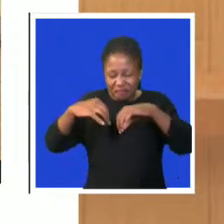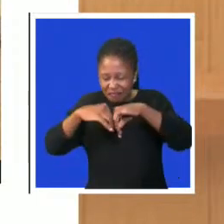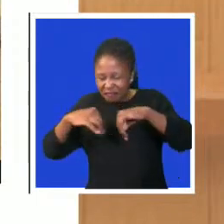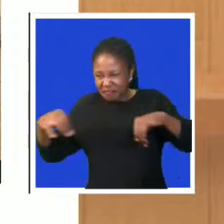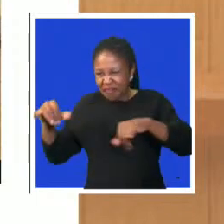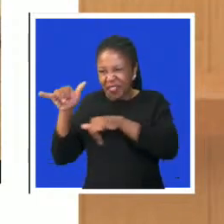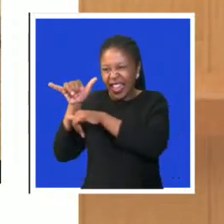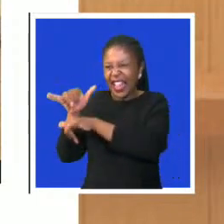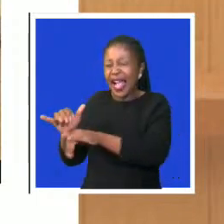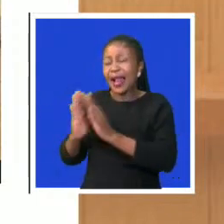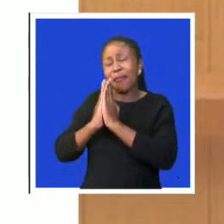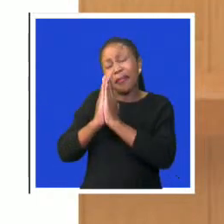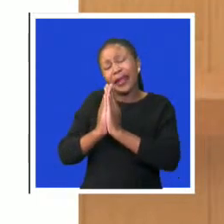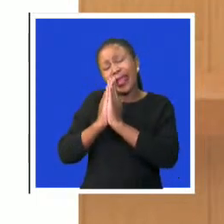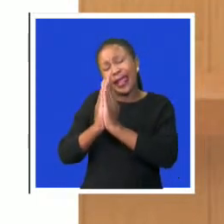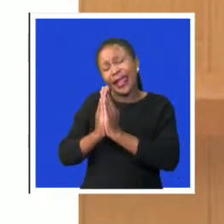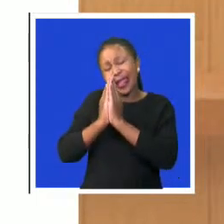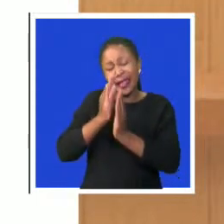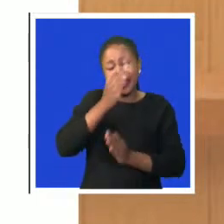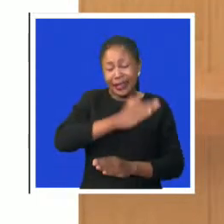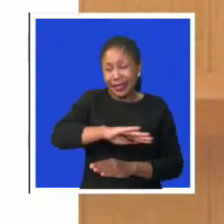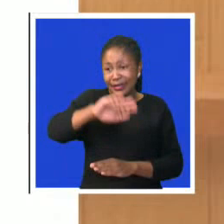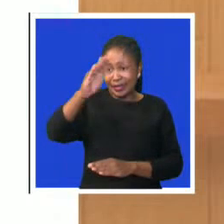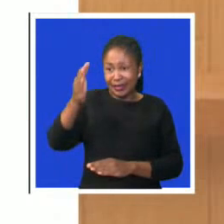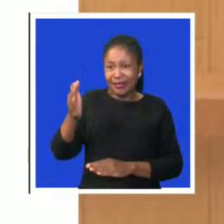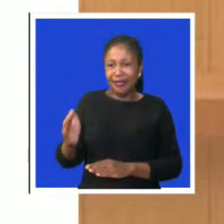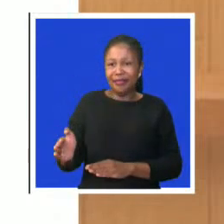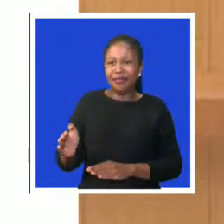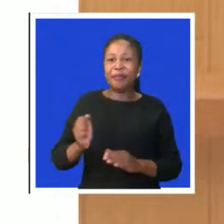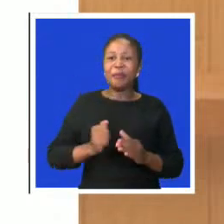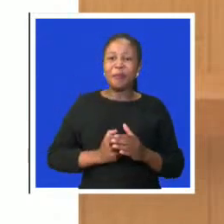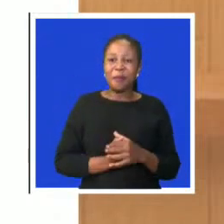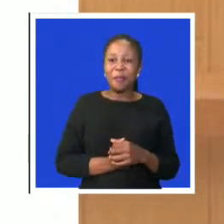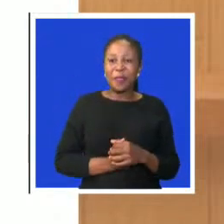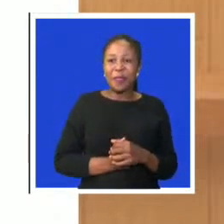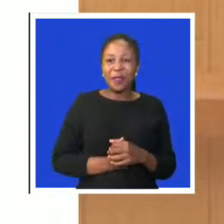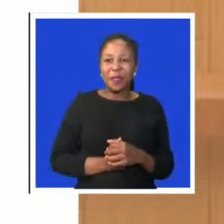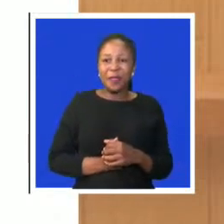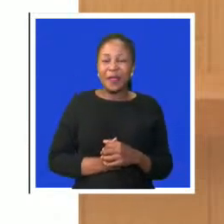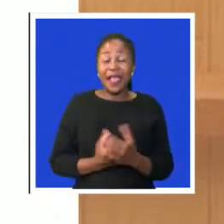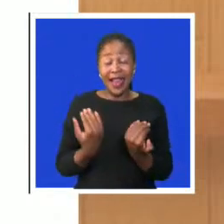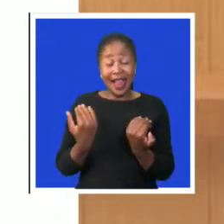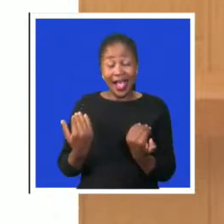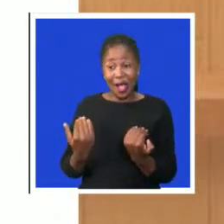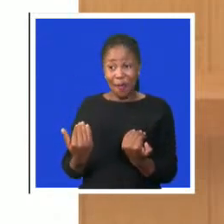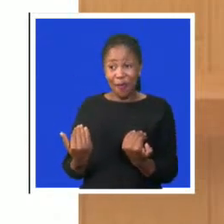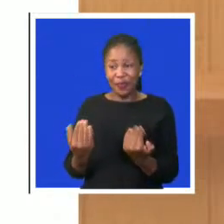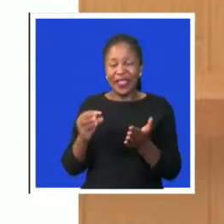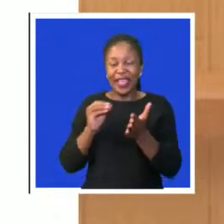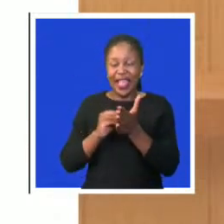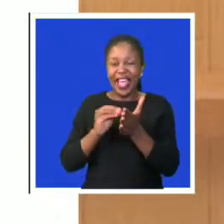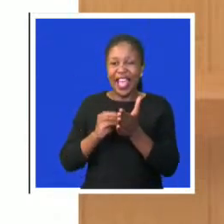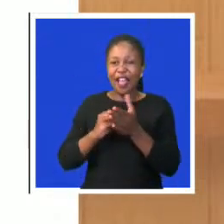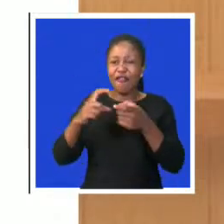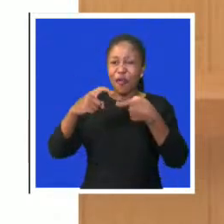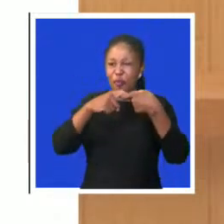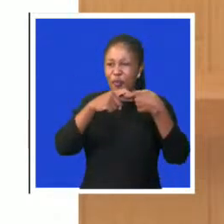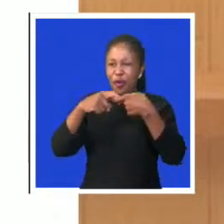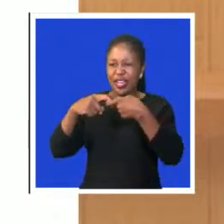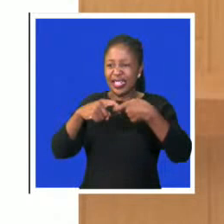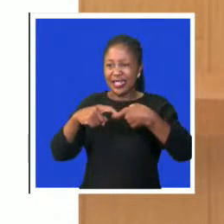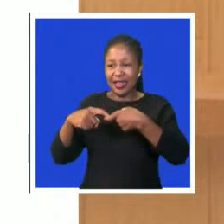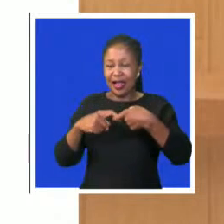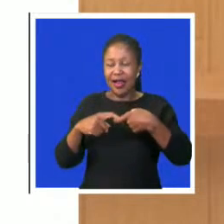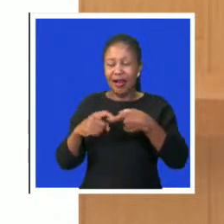desert. Moving on, dear Lena, we come to political religious groups. Under political religious